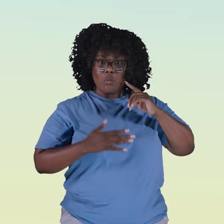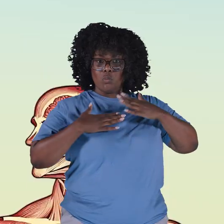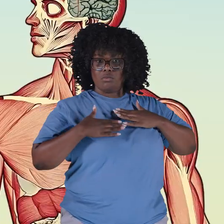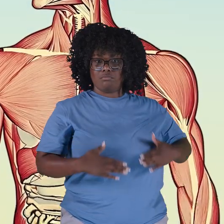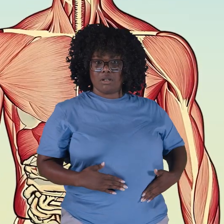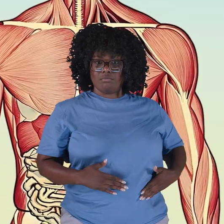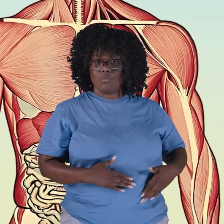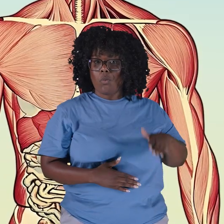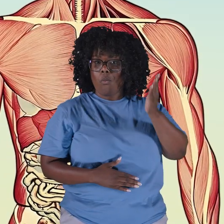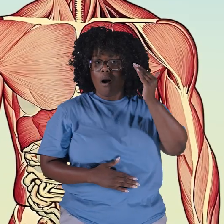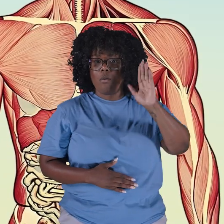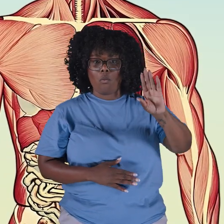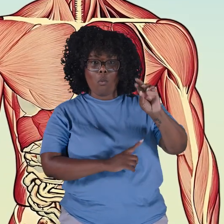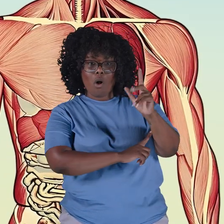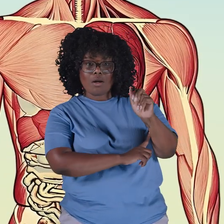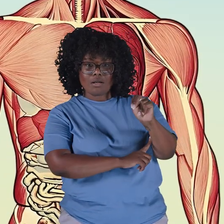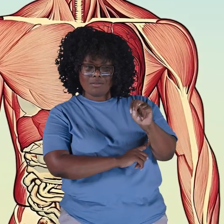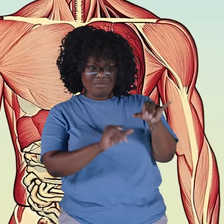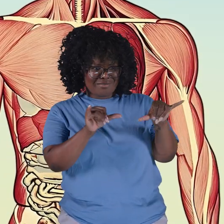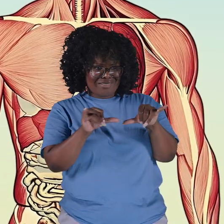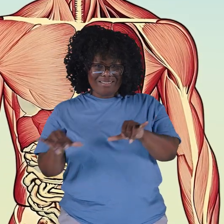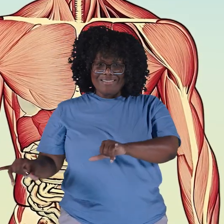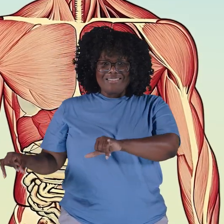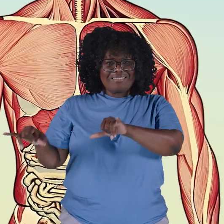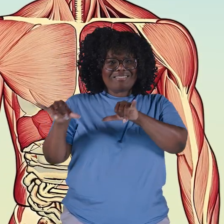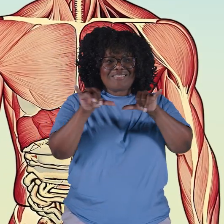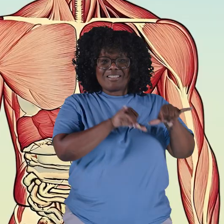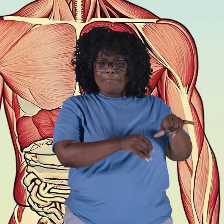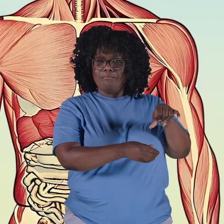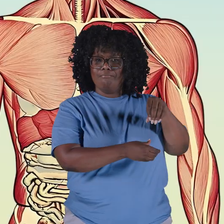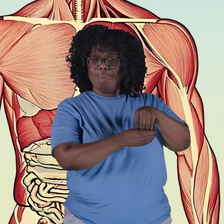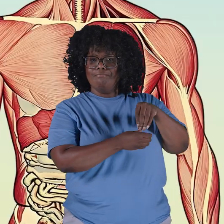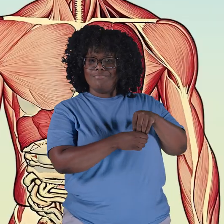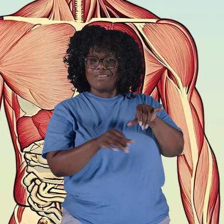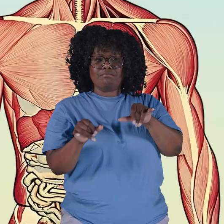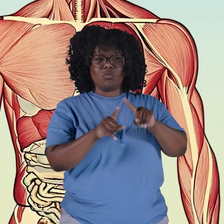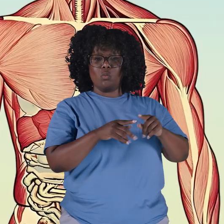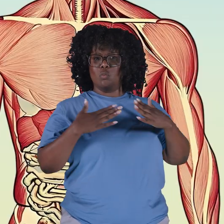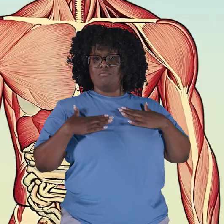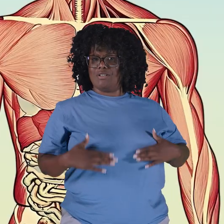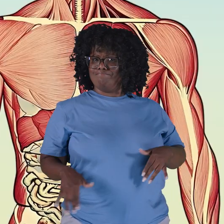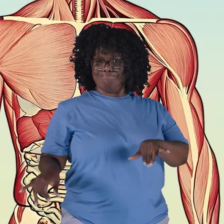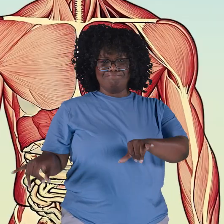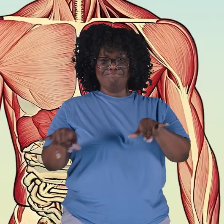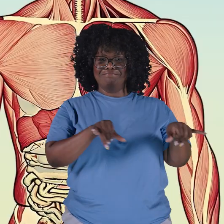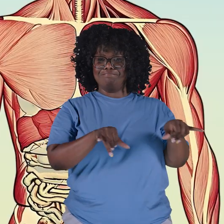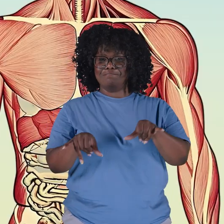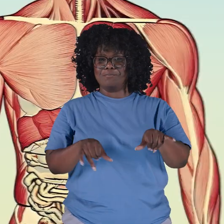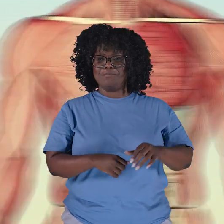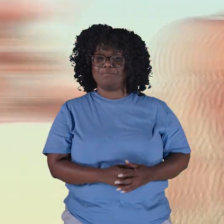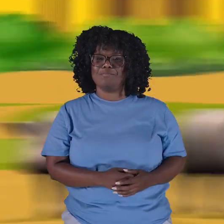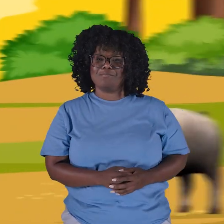because their organ size and physiology are so similar to that of humans.